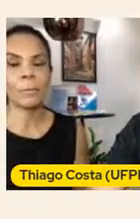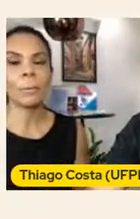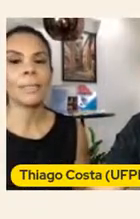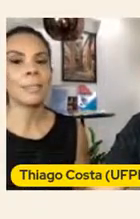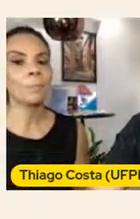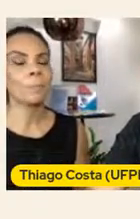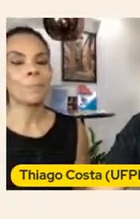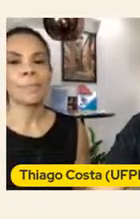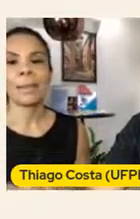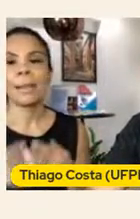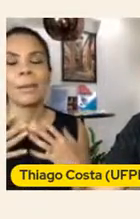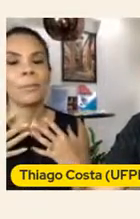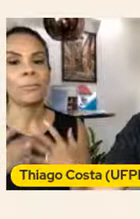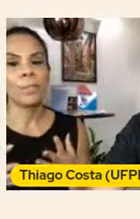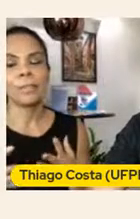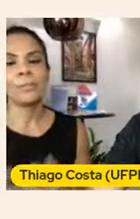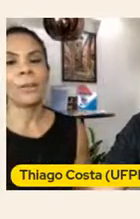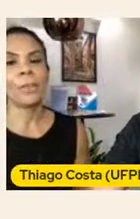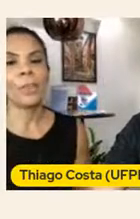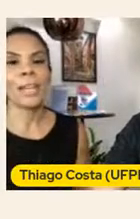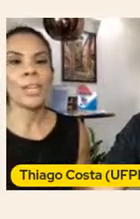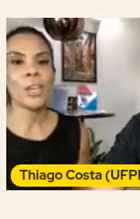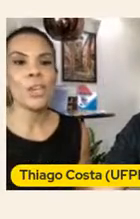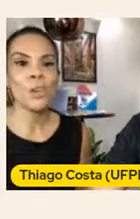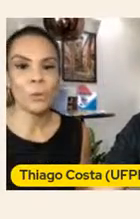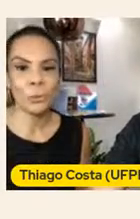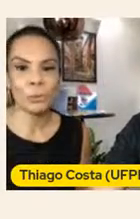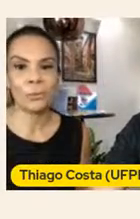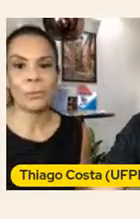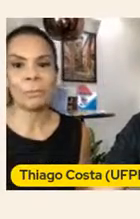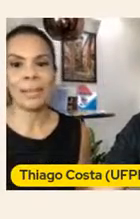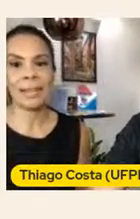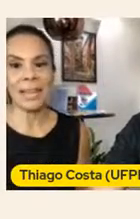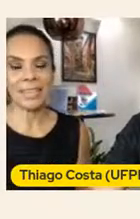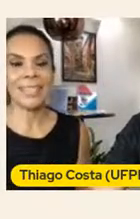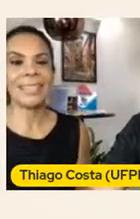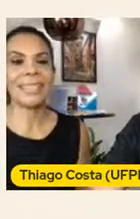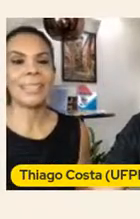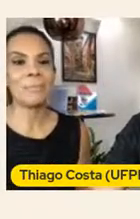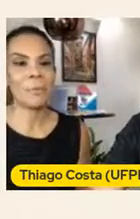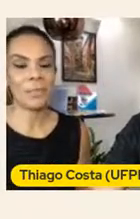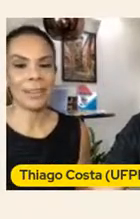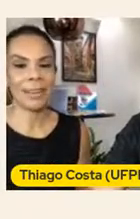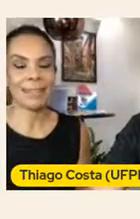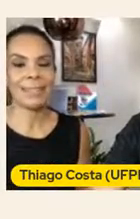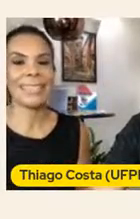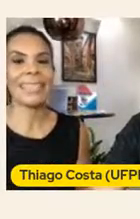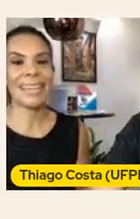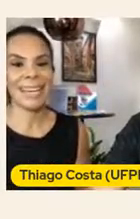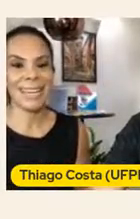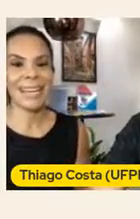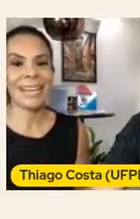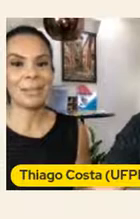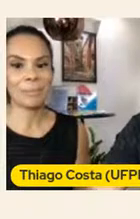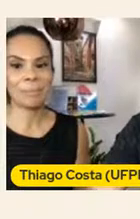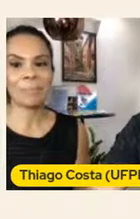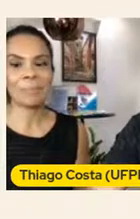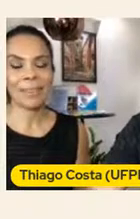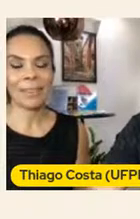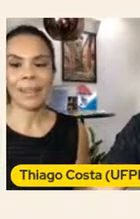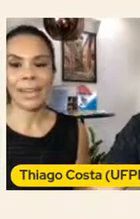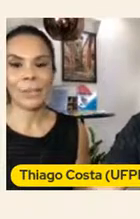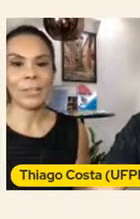of people. But first of all, thank you for being here since the morning, since 9 yes. a.m.